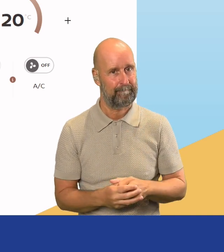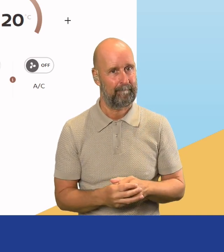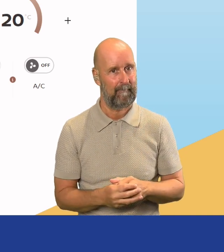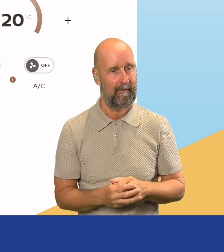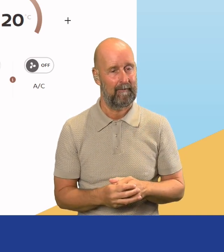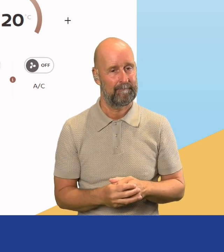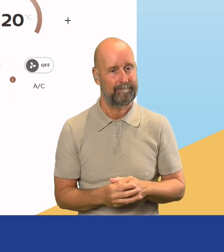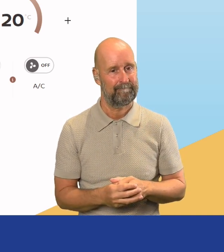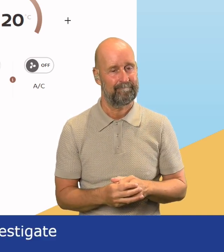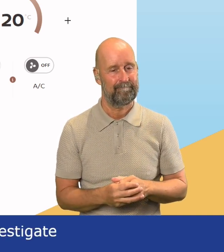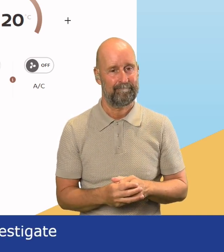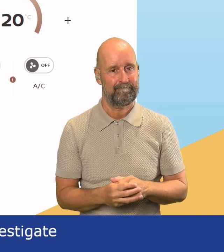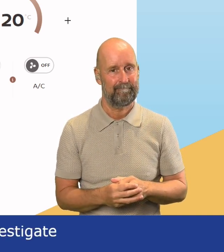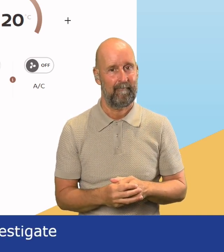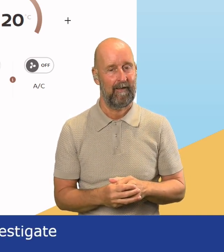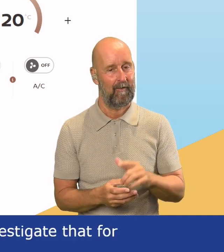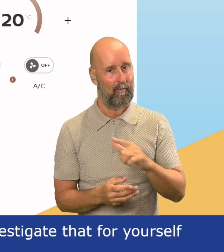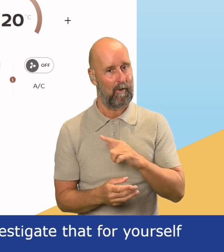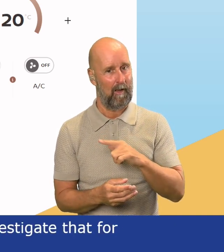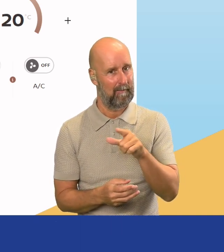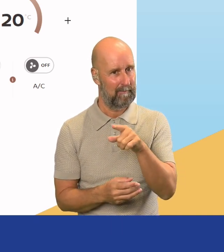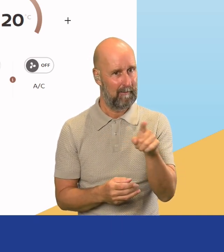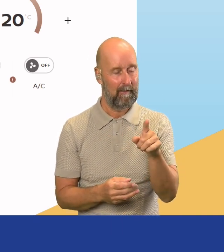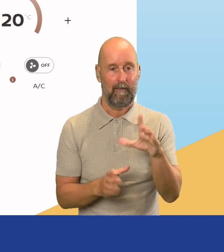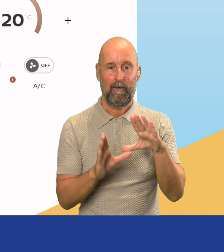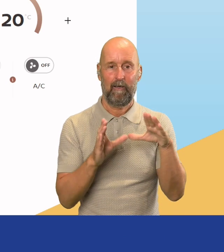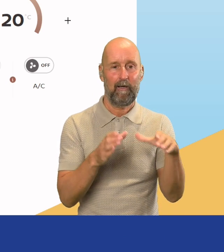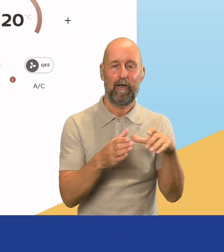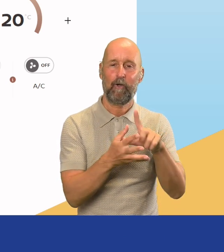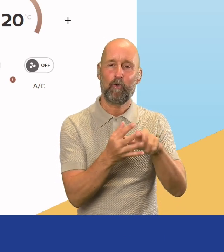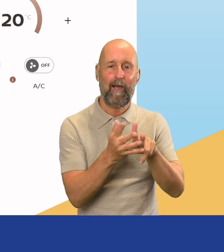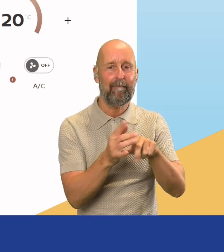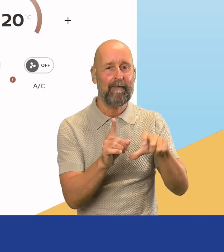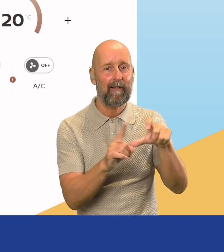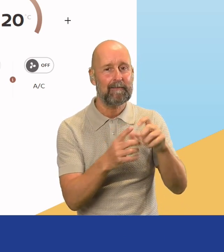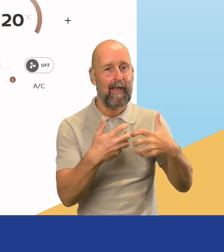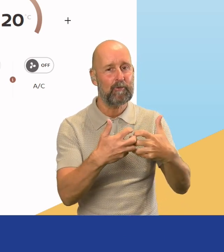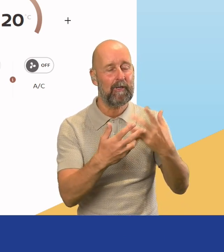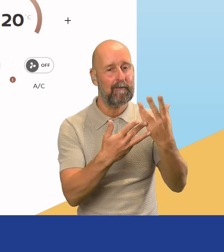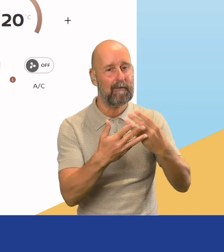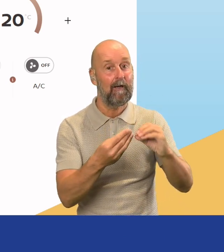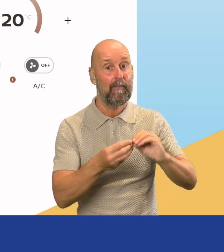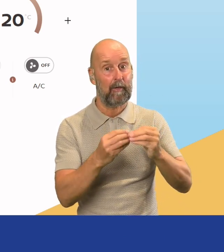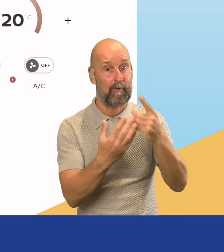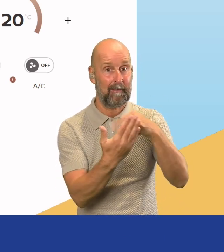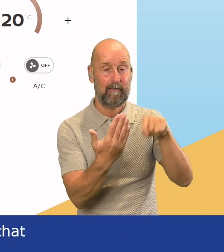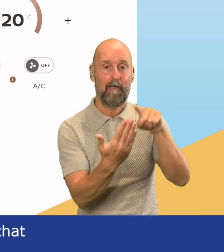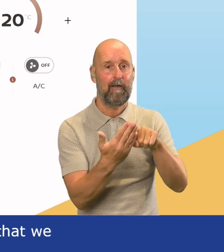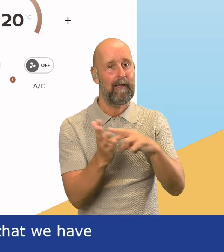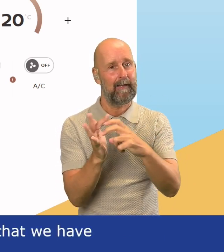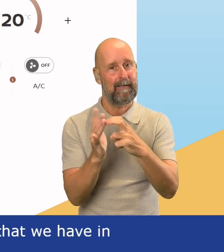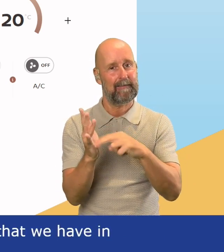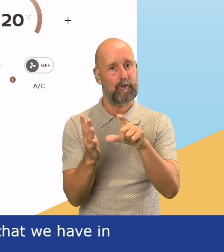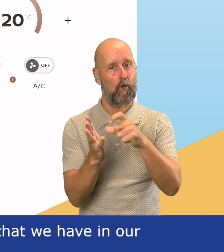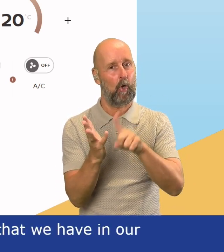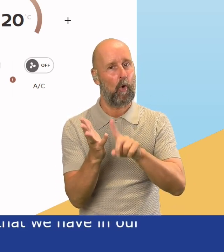make use of the skills that we have in our Cranfield Engineering Center. And our engineers there built this tool, which is on our